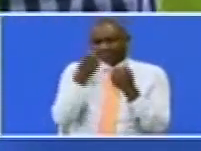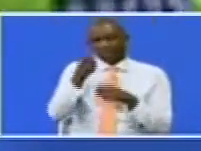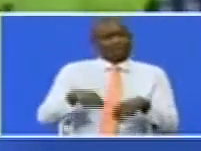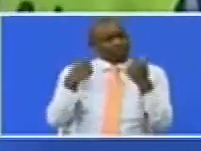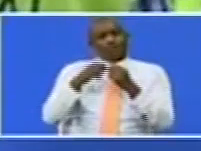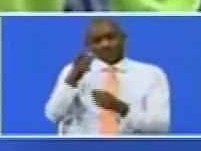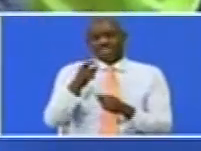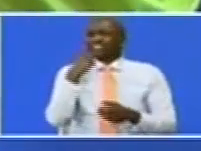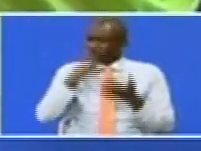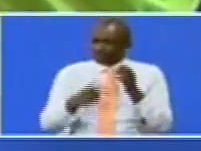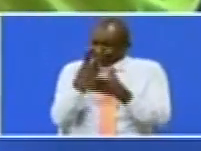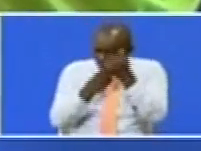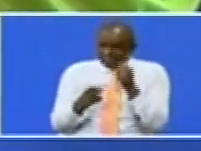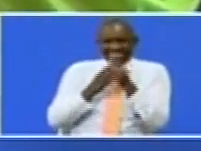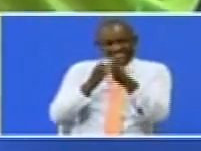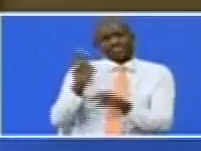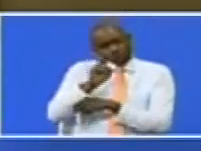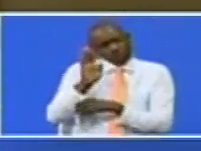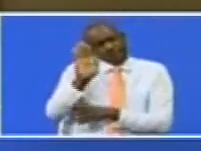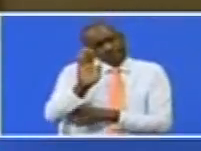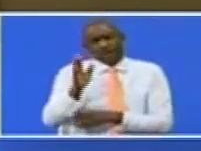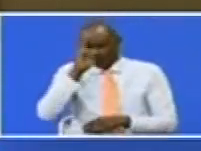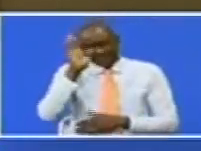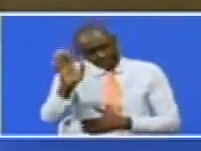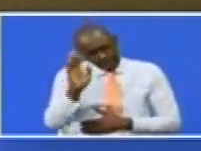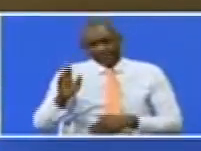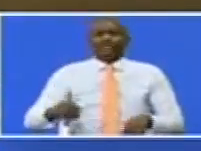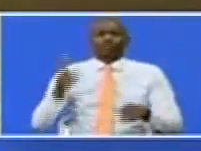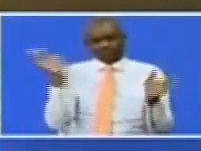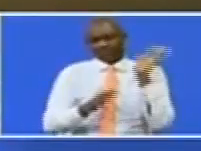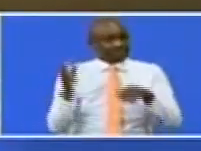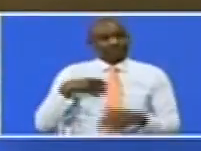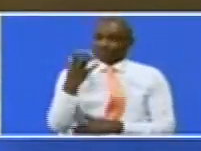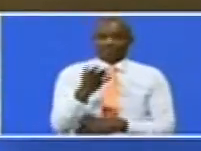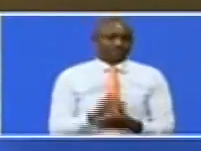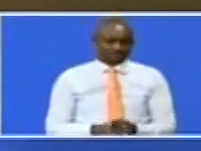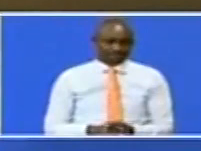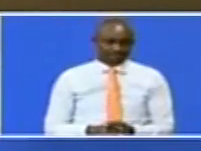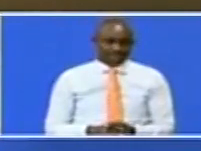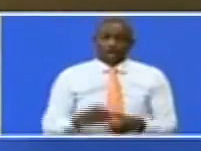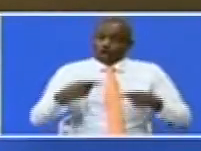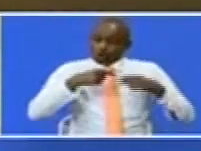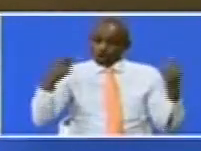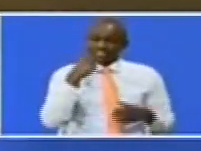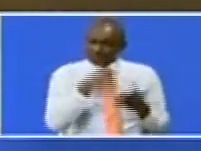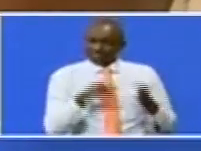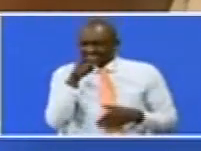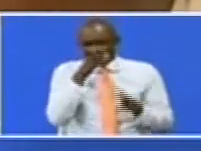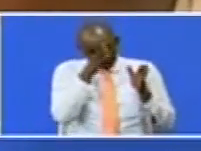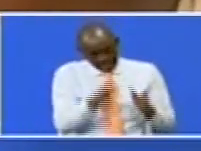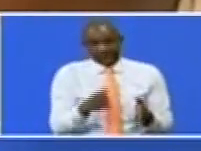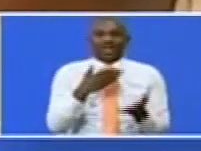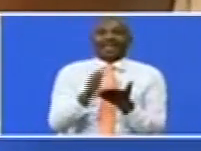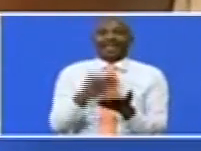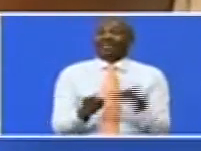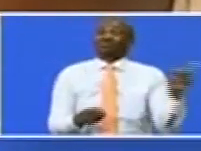when Marwa accused the two leaders of using uncouth means to sway the polls in their favor. Cord, however, believes Marwa was a gun for hire for